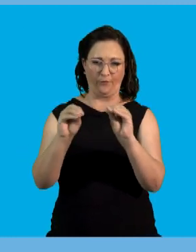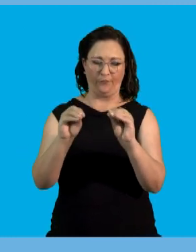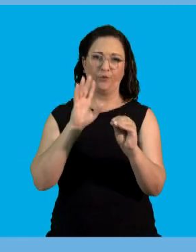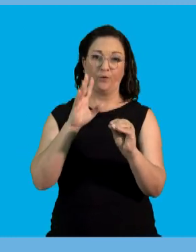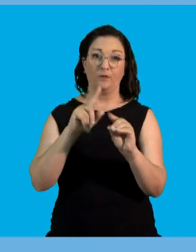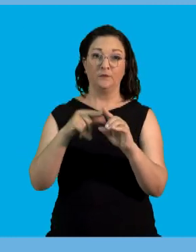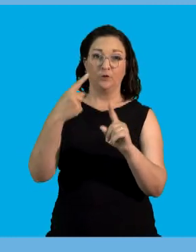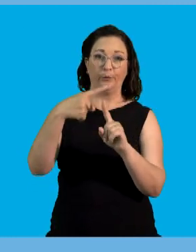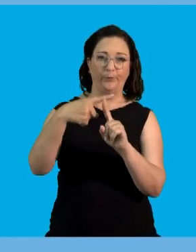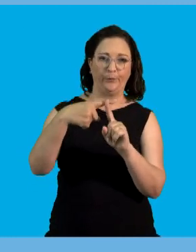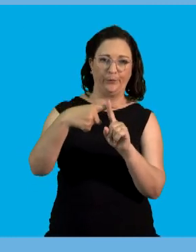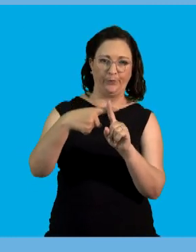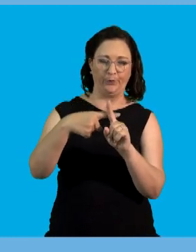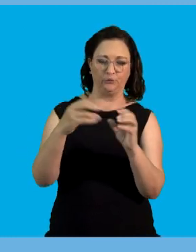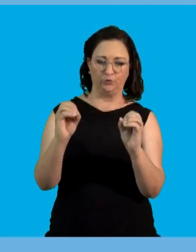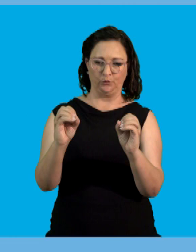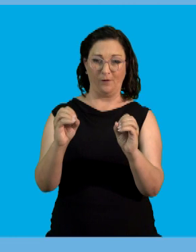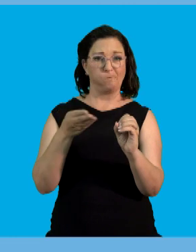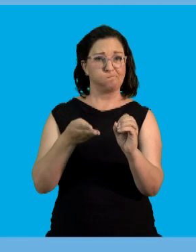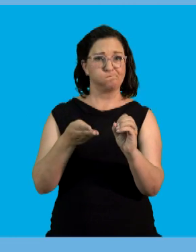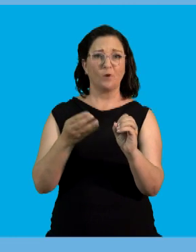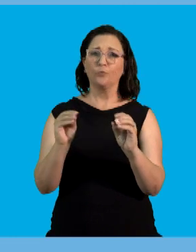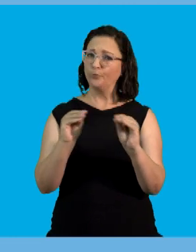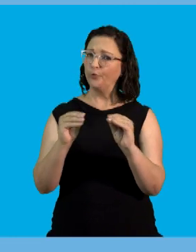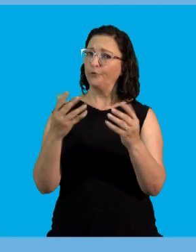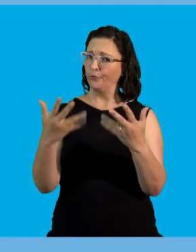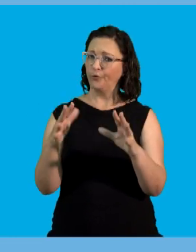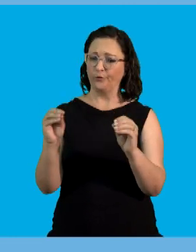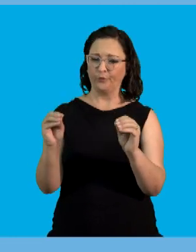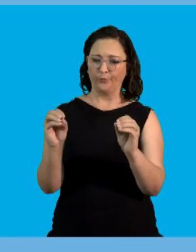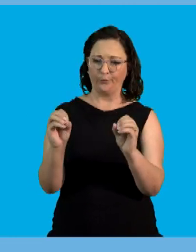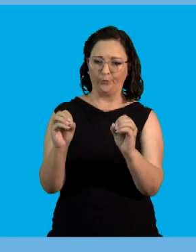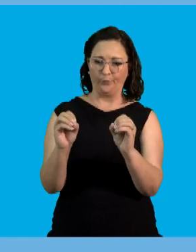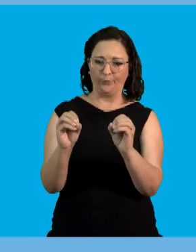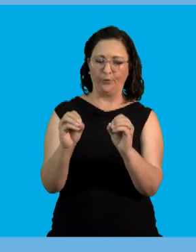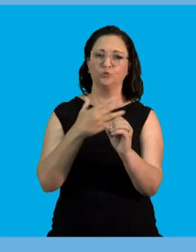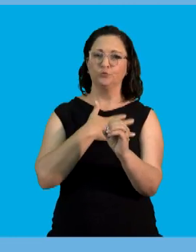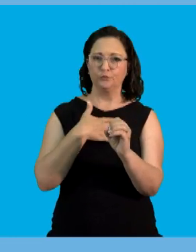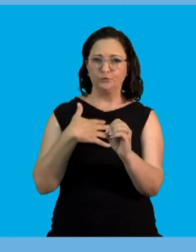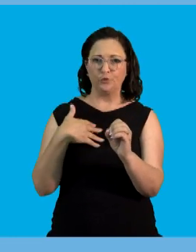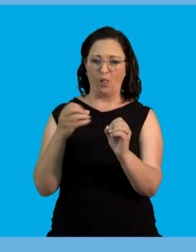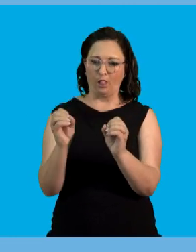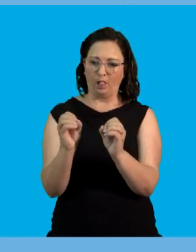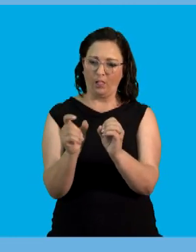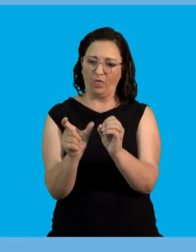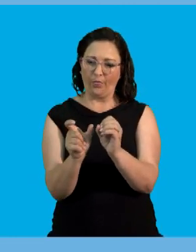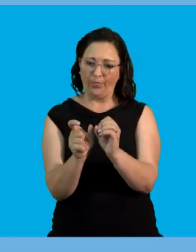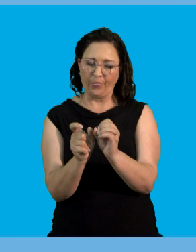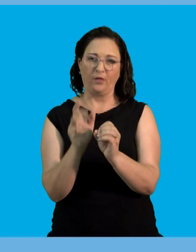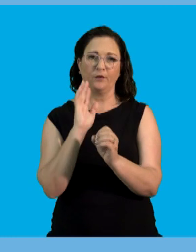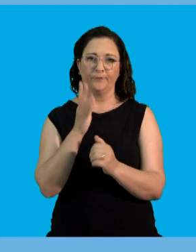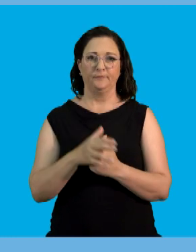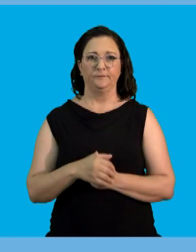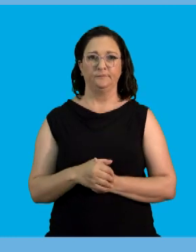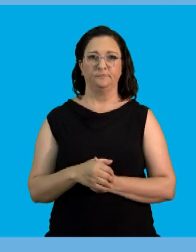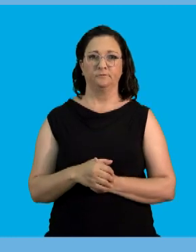each other. But if I decrease the temperature, the particles that are already in motion will start to move slower and slower and move closer and